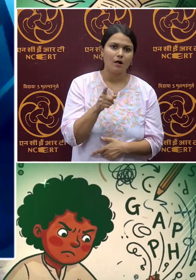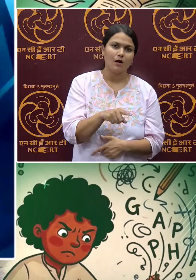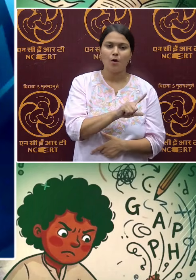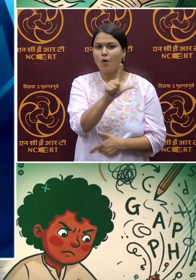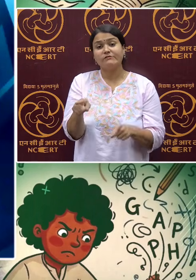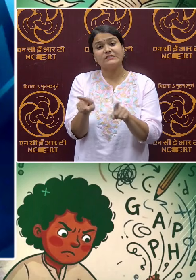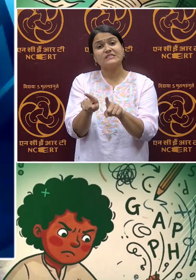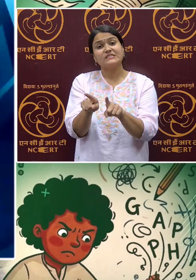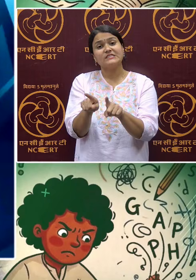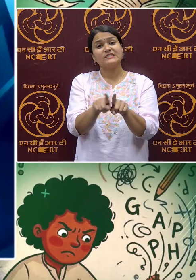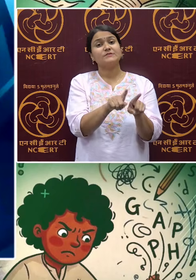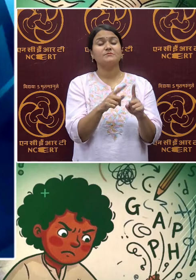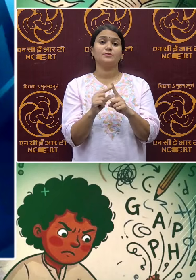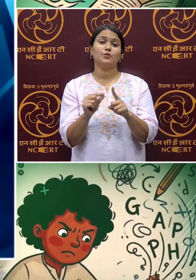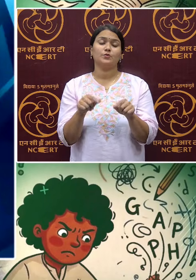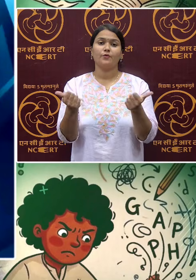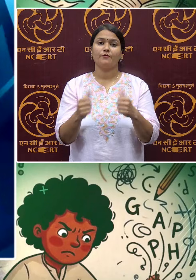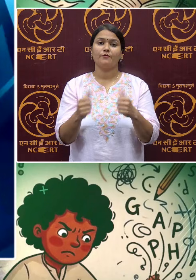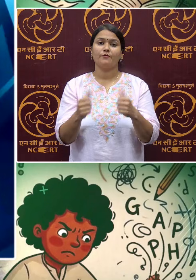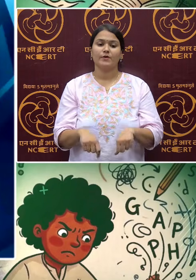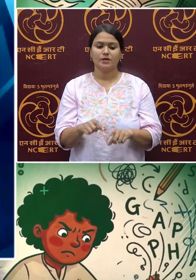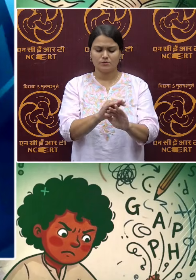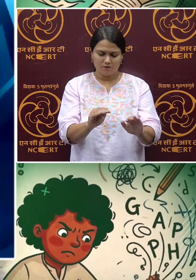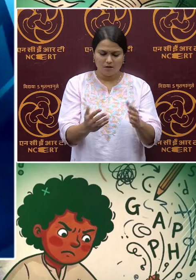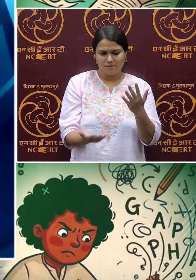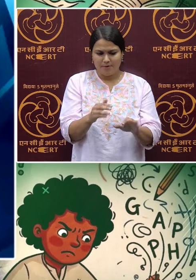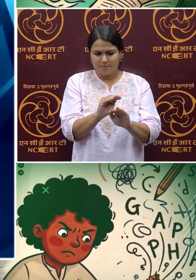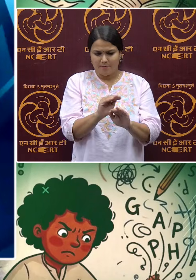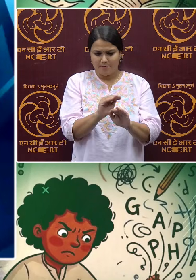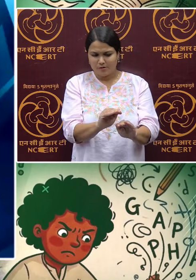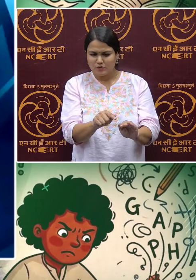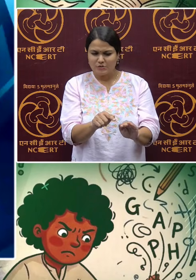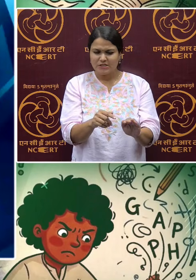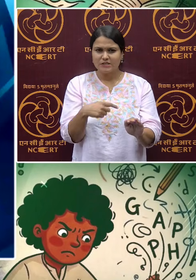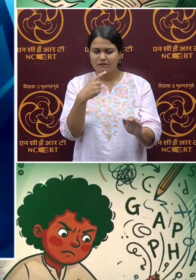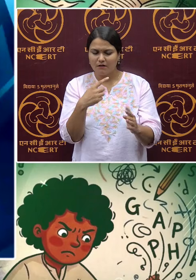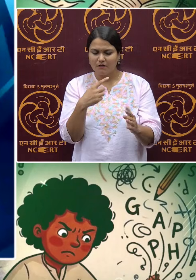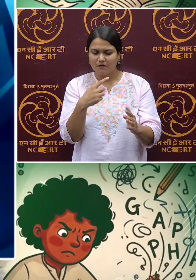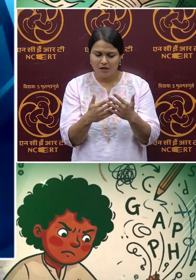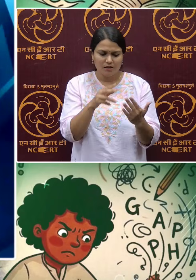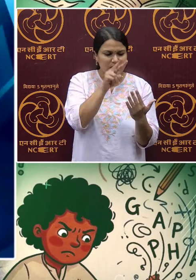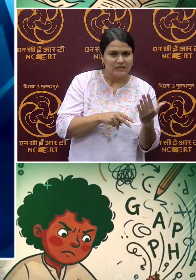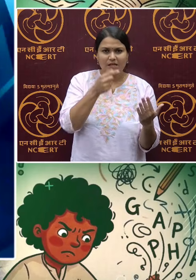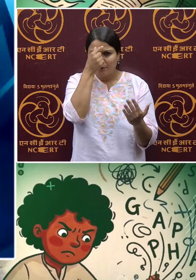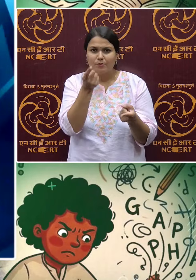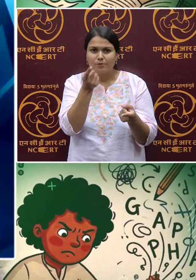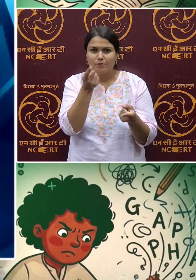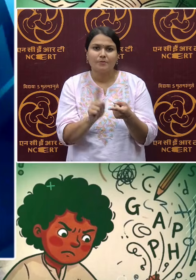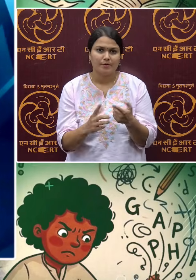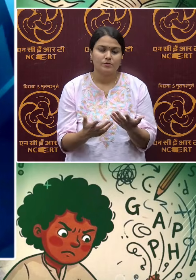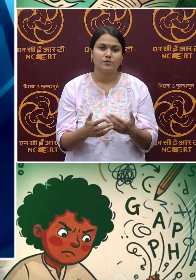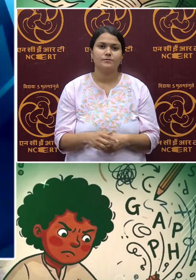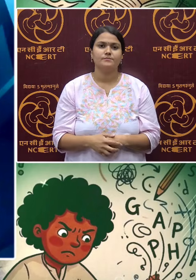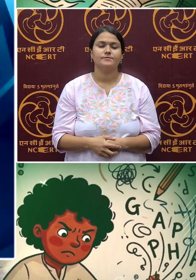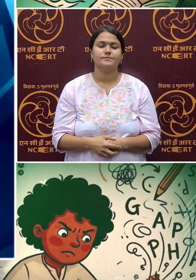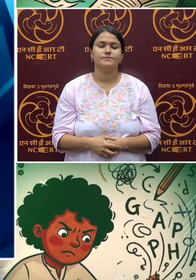all of us fail to understand this child might have that difficulty of not able to read. So you said you